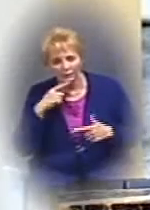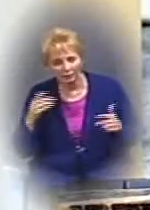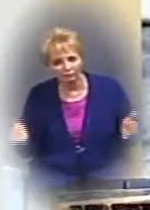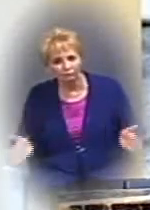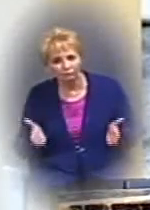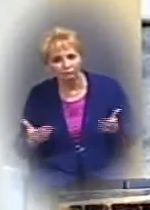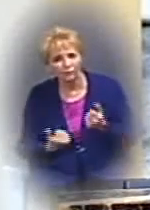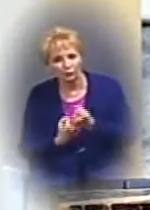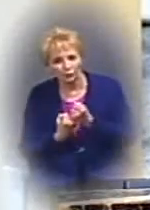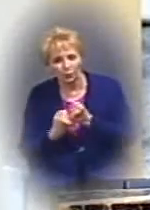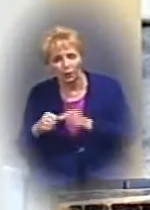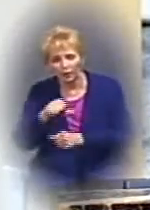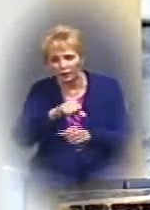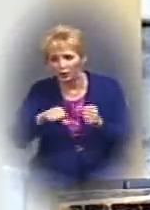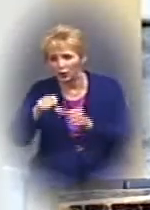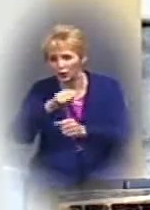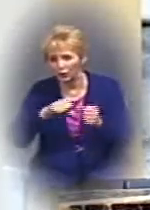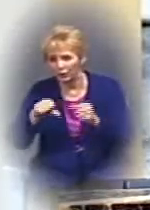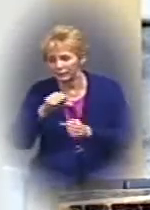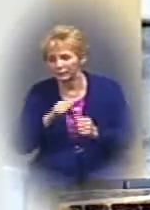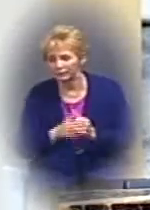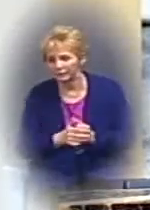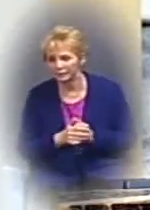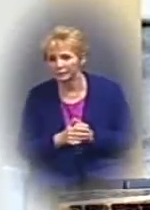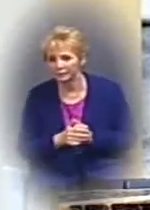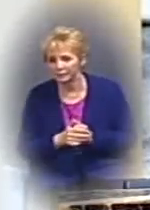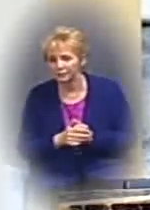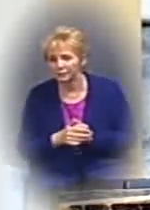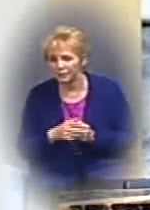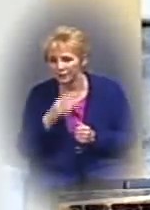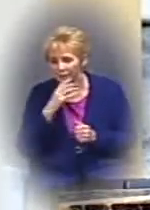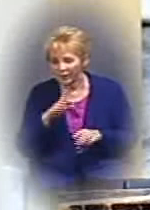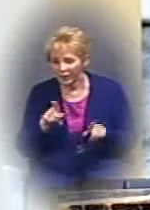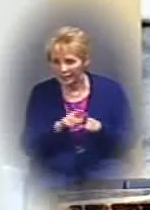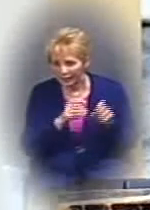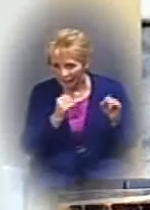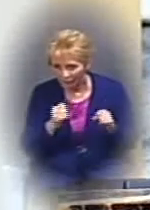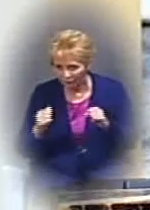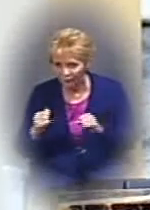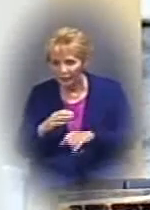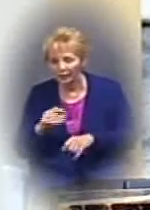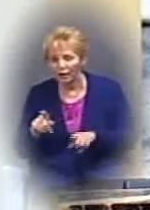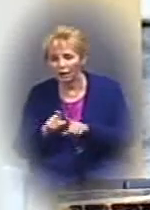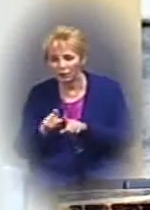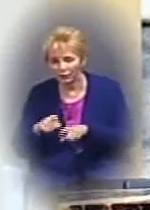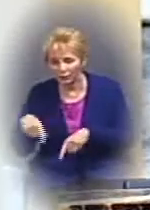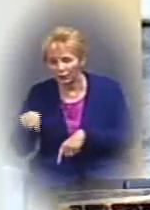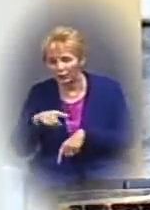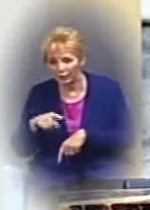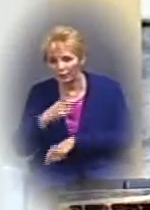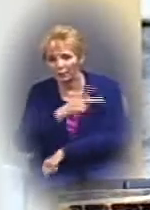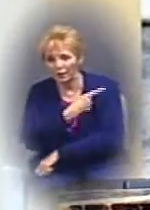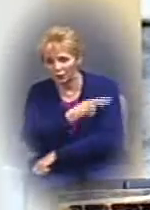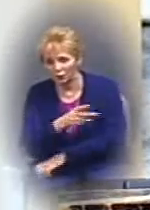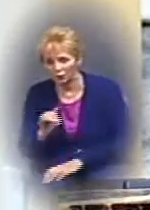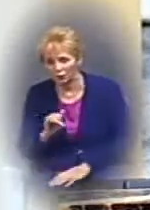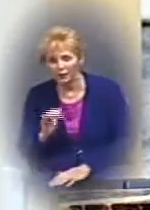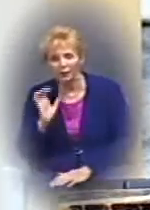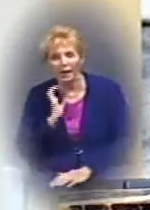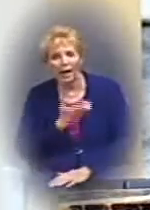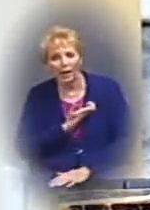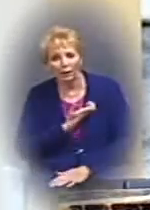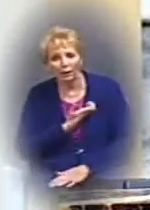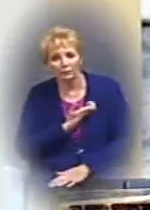one another and support each other, not only the individual, but also the patient. And so it's certainly our